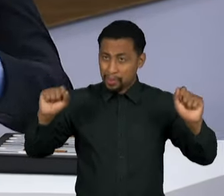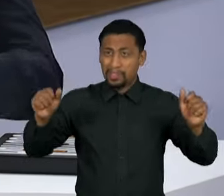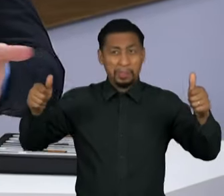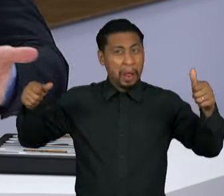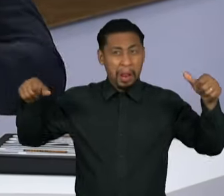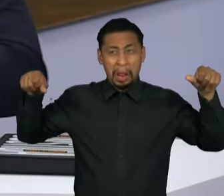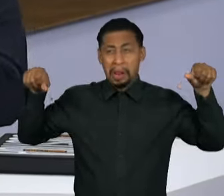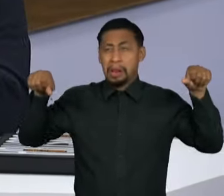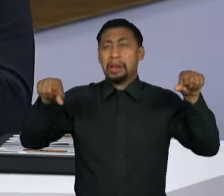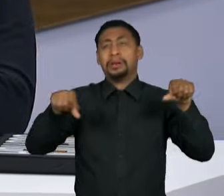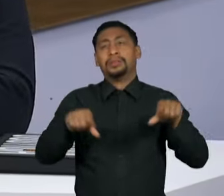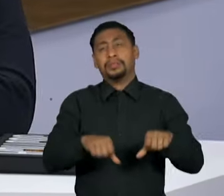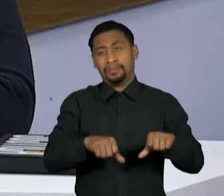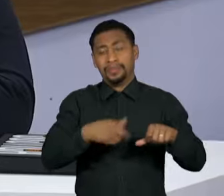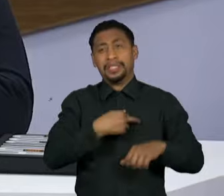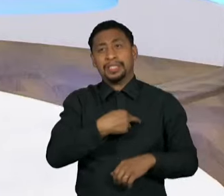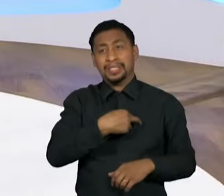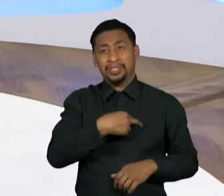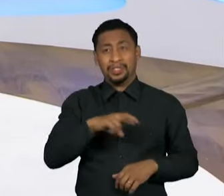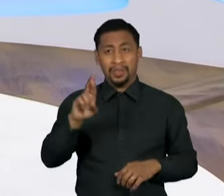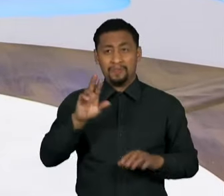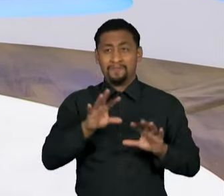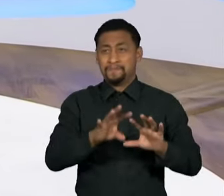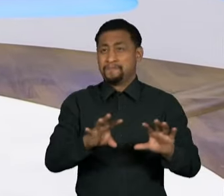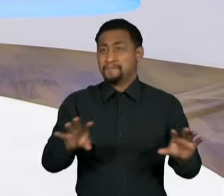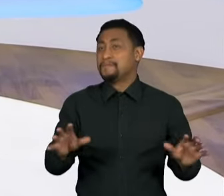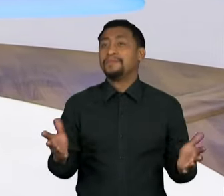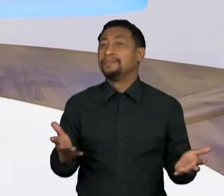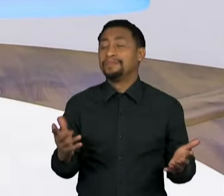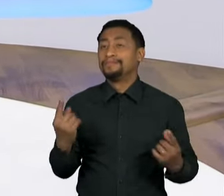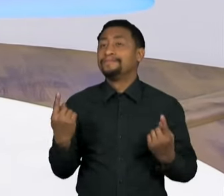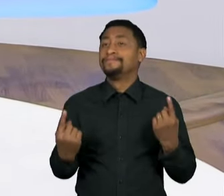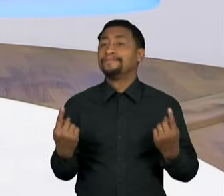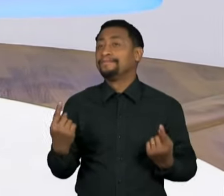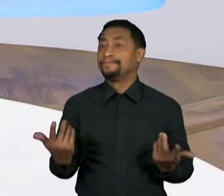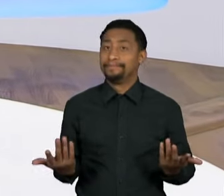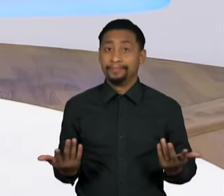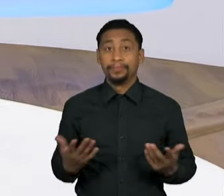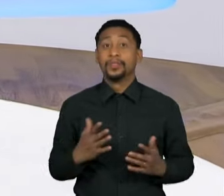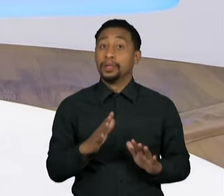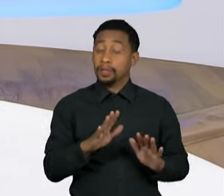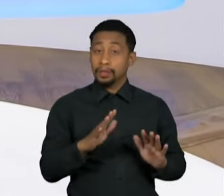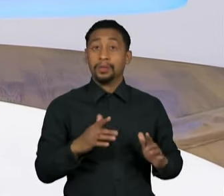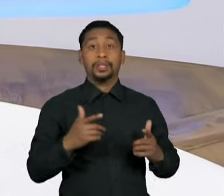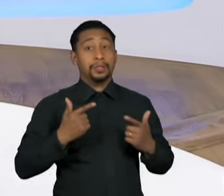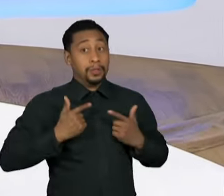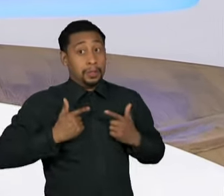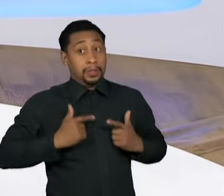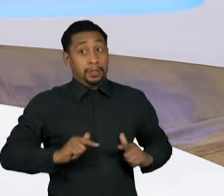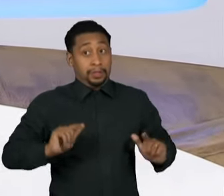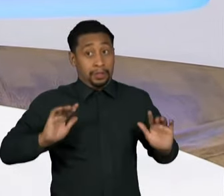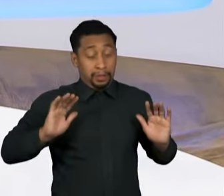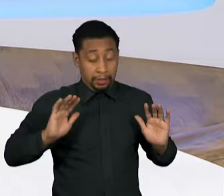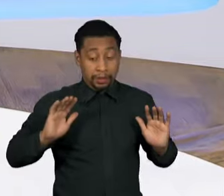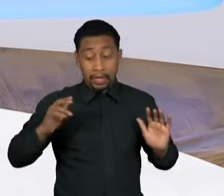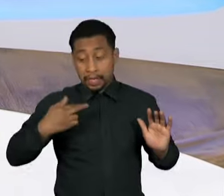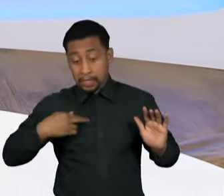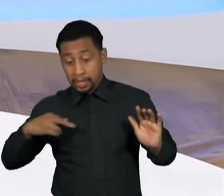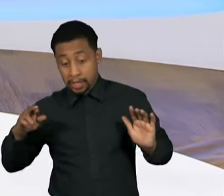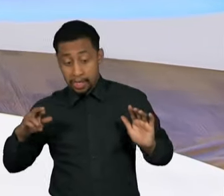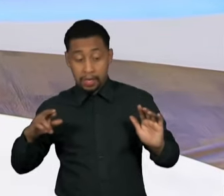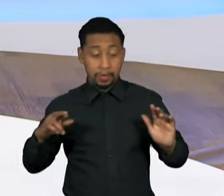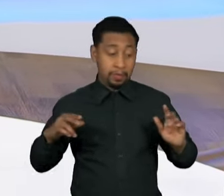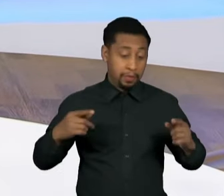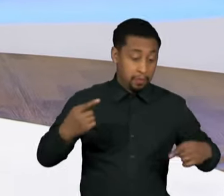obscurantista fundamentalismo religioso? Well, I argue that neutrality in